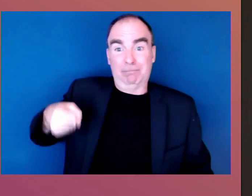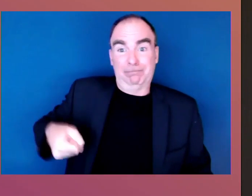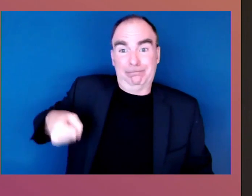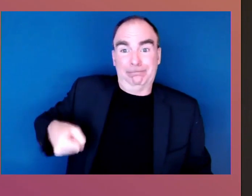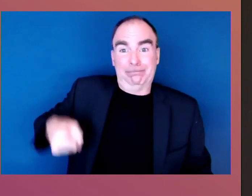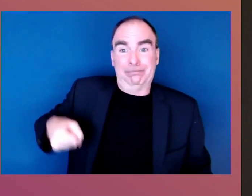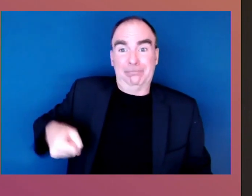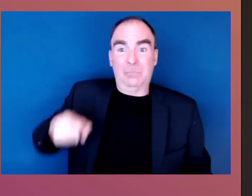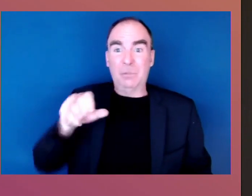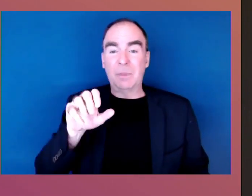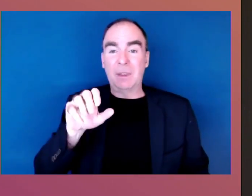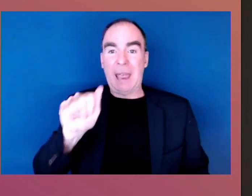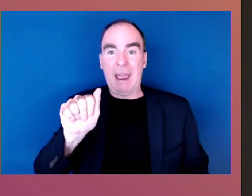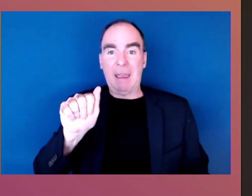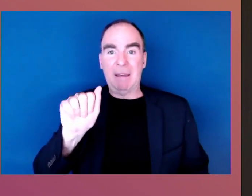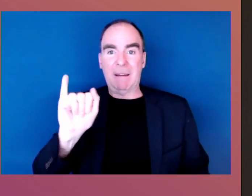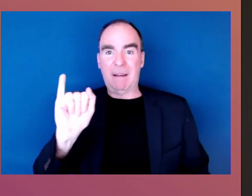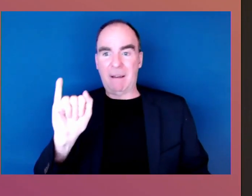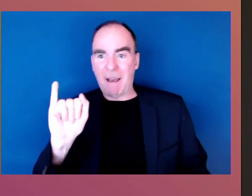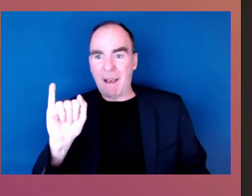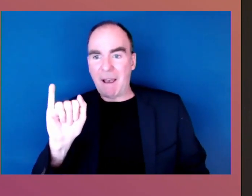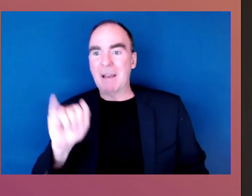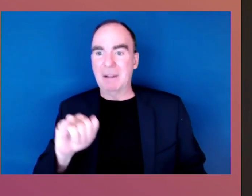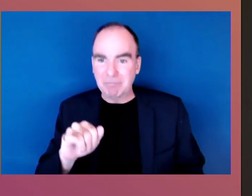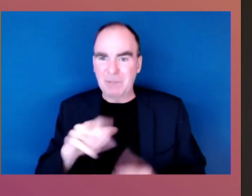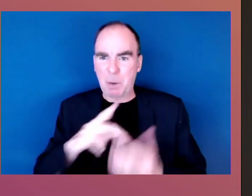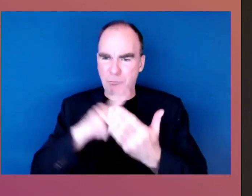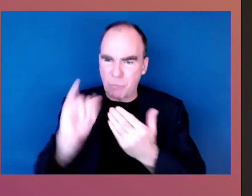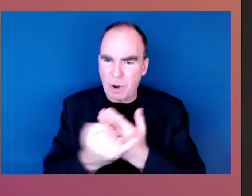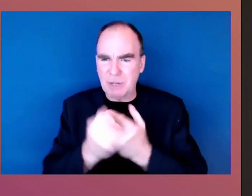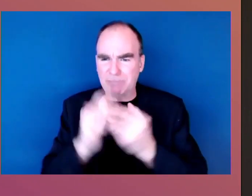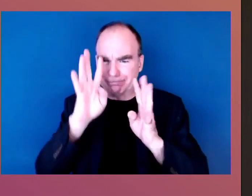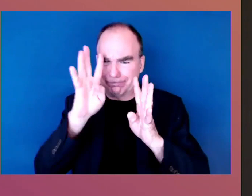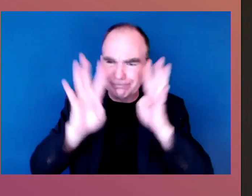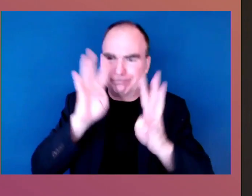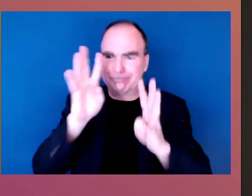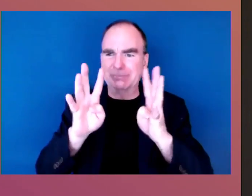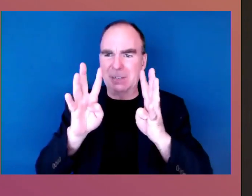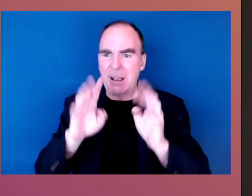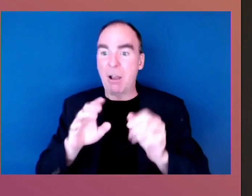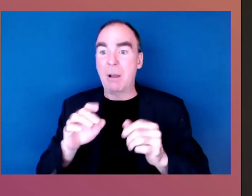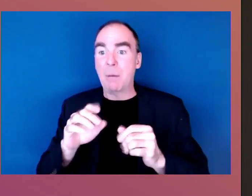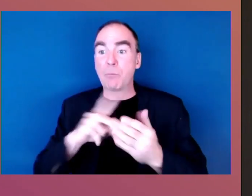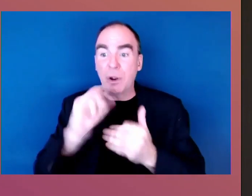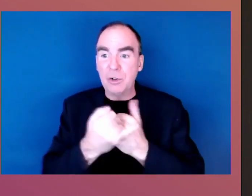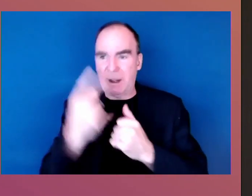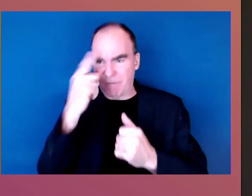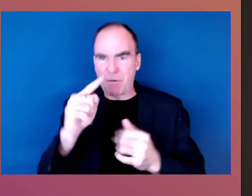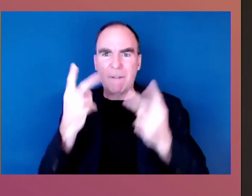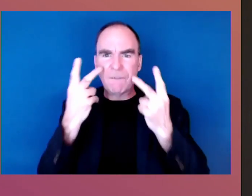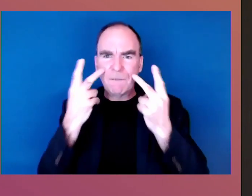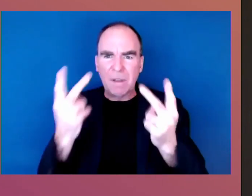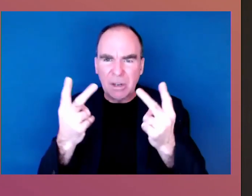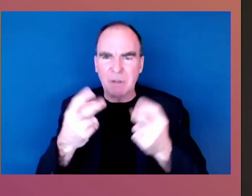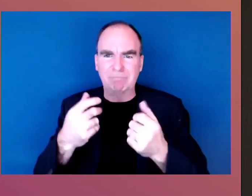impaired, including challenges and possible solutions under the pandemic. I want to then discuss challenges